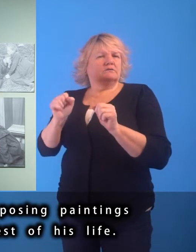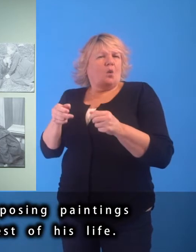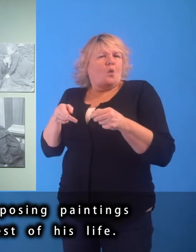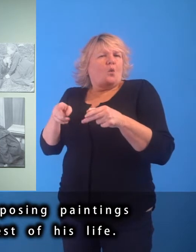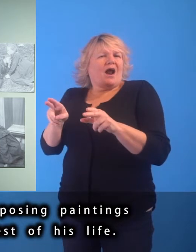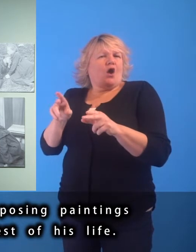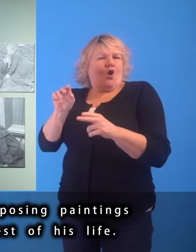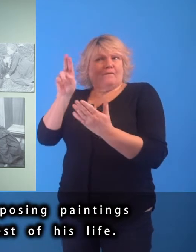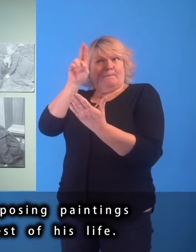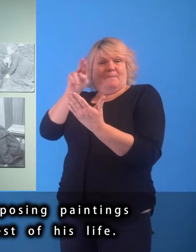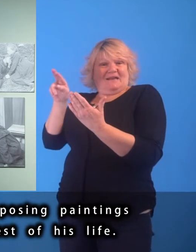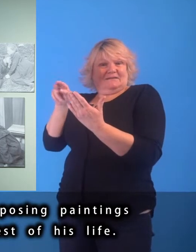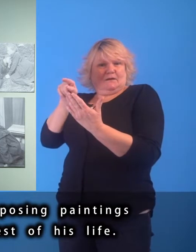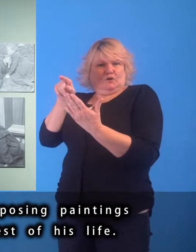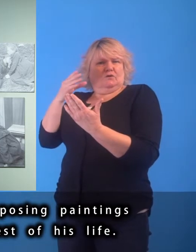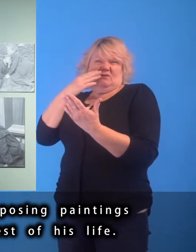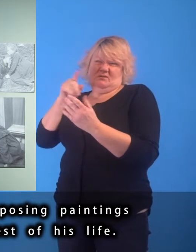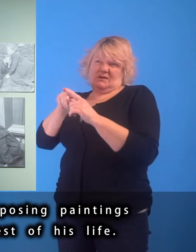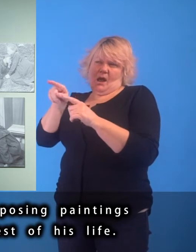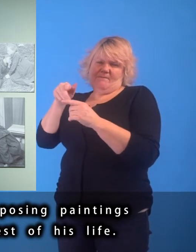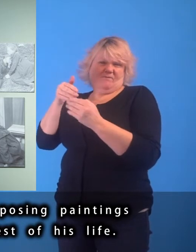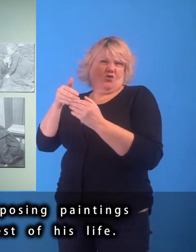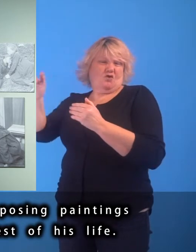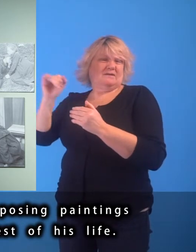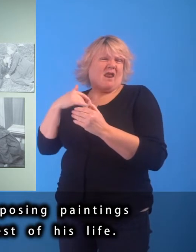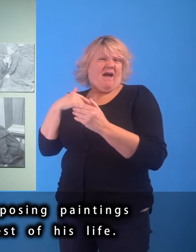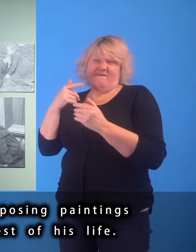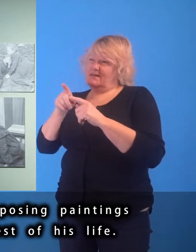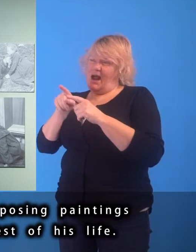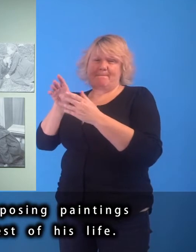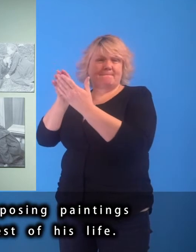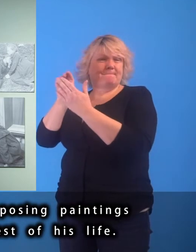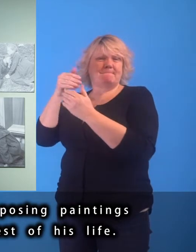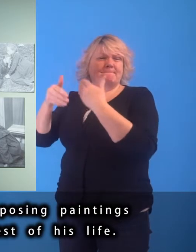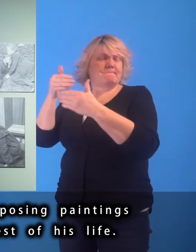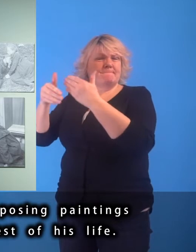refined a way of composing paintings which he would use for the rest of his life.